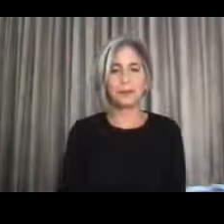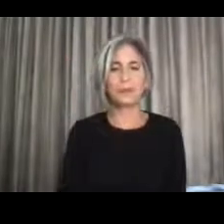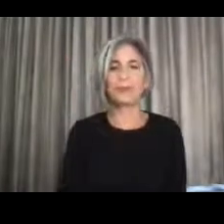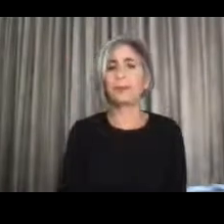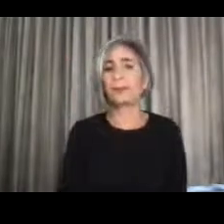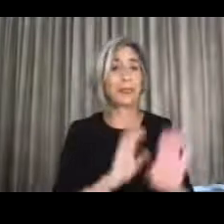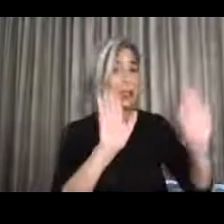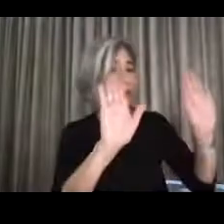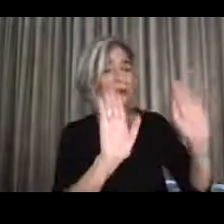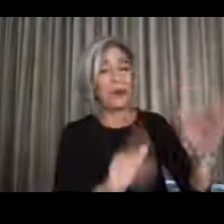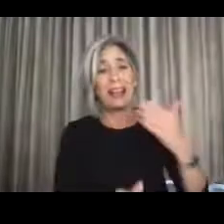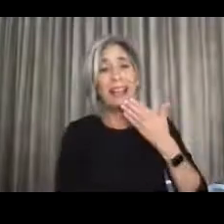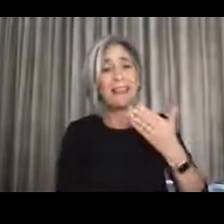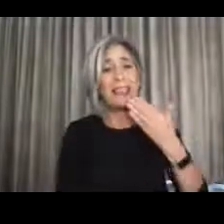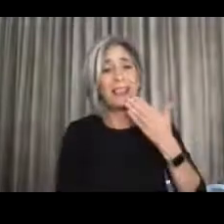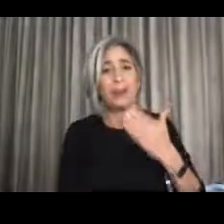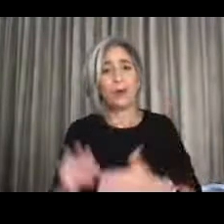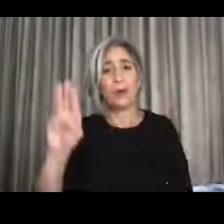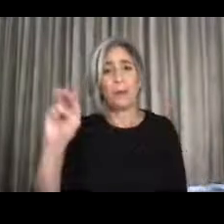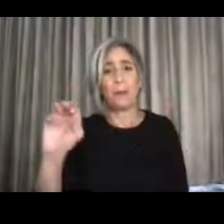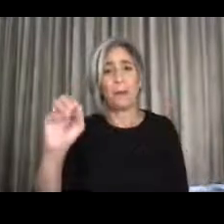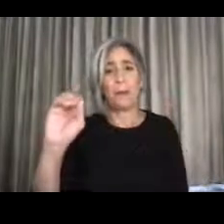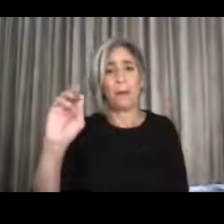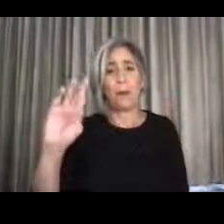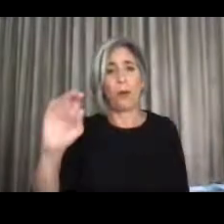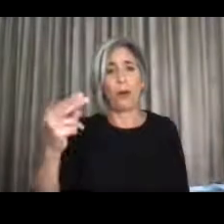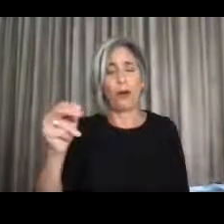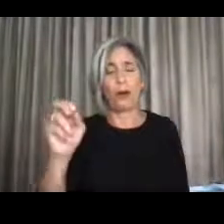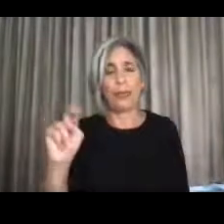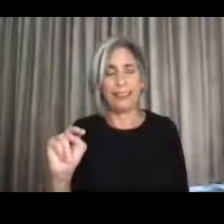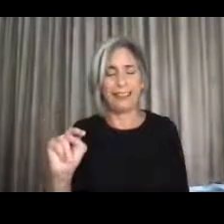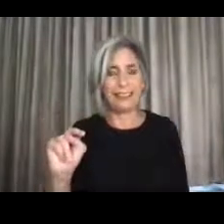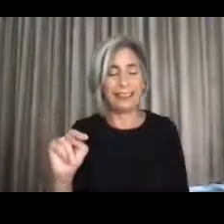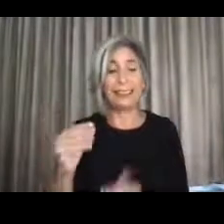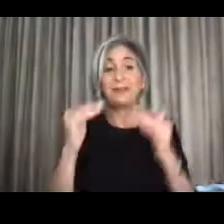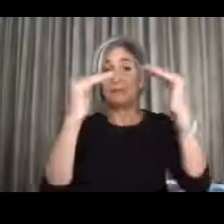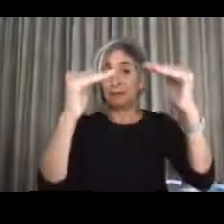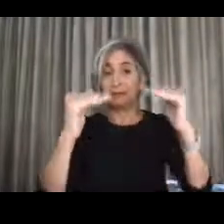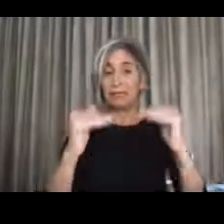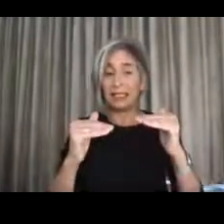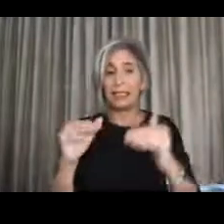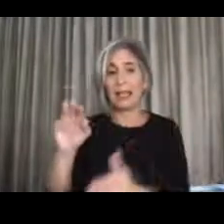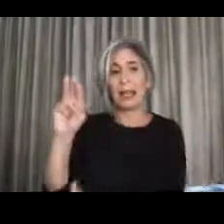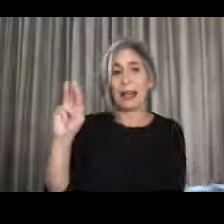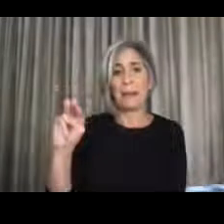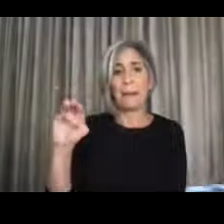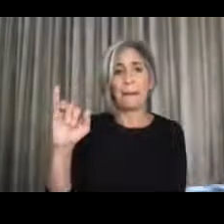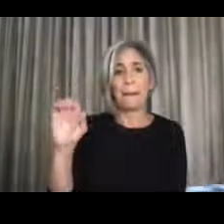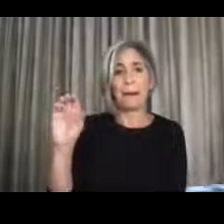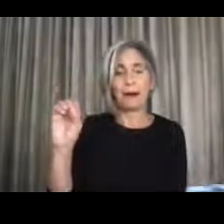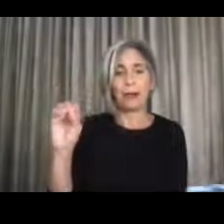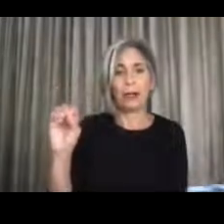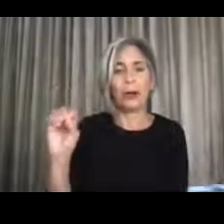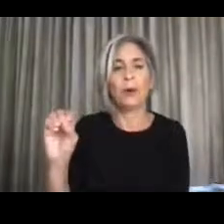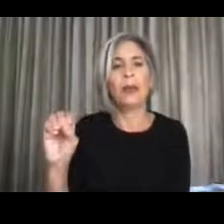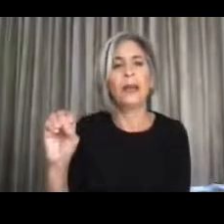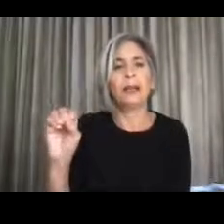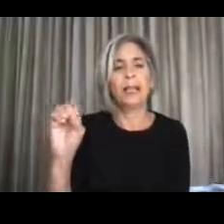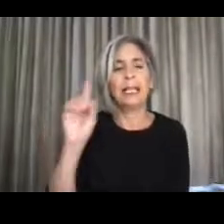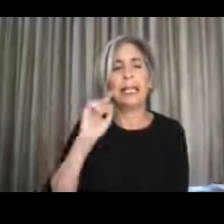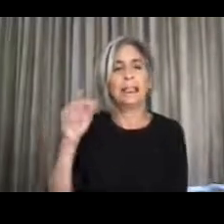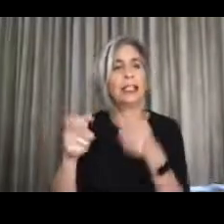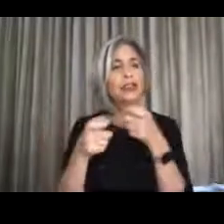Great, thank you, Chief Mohorn. Next, we will go ahead and introduce Mario Guzman, Director of Public Works, and